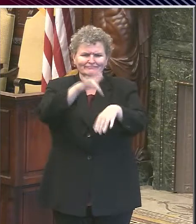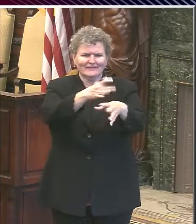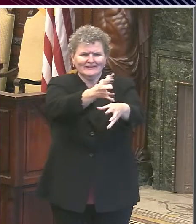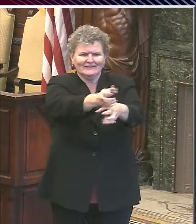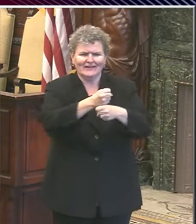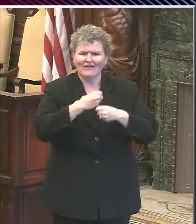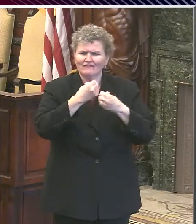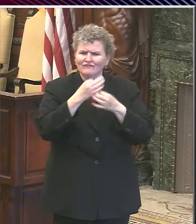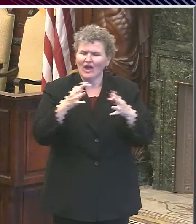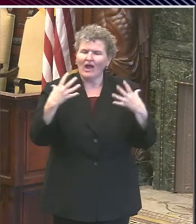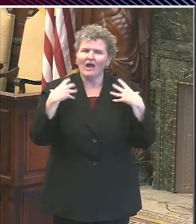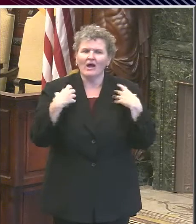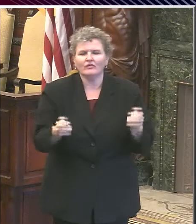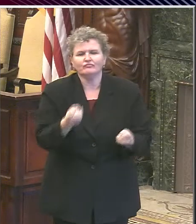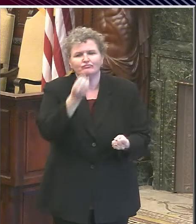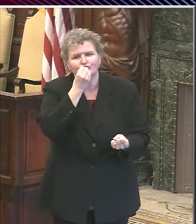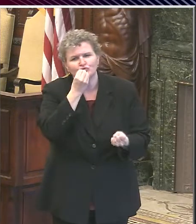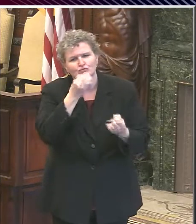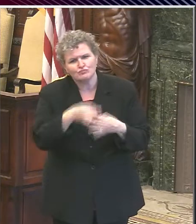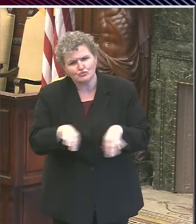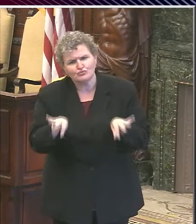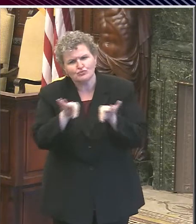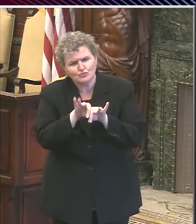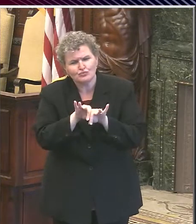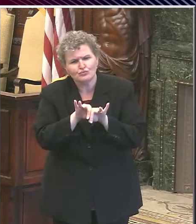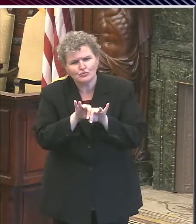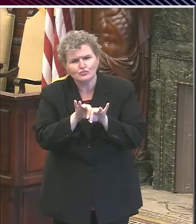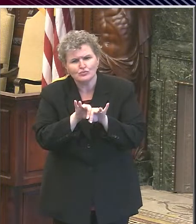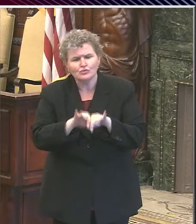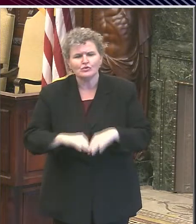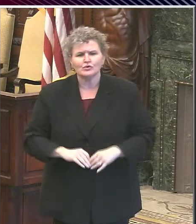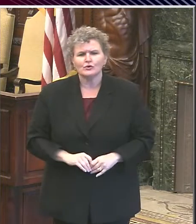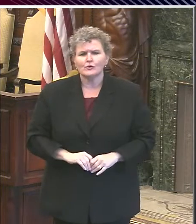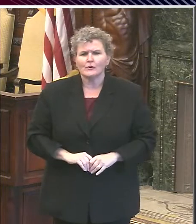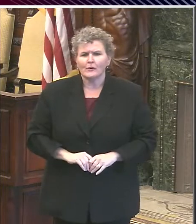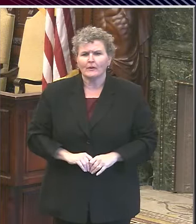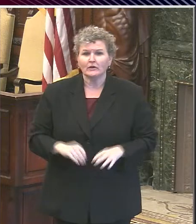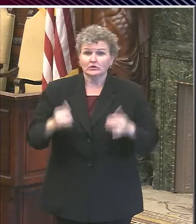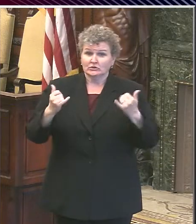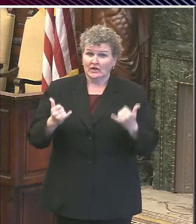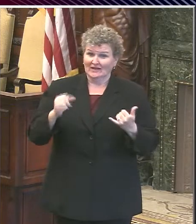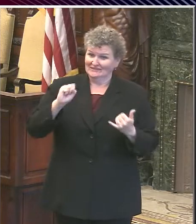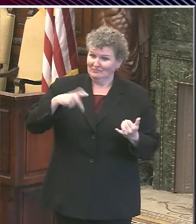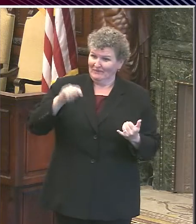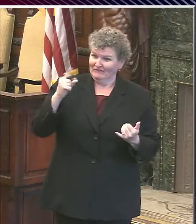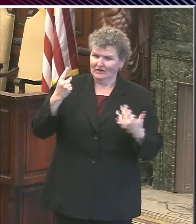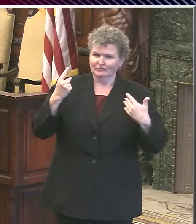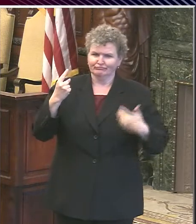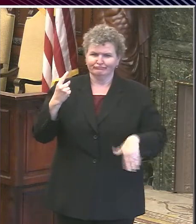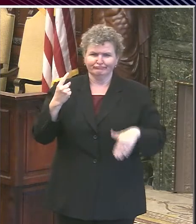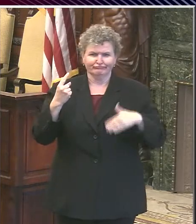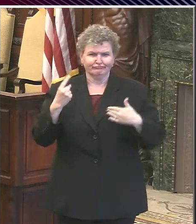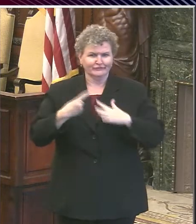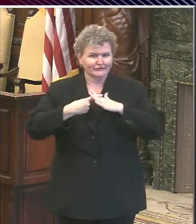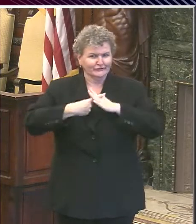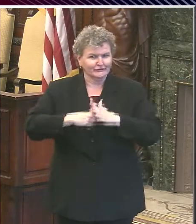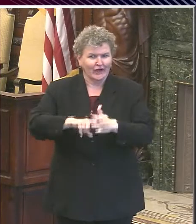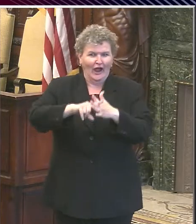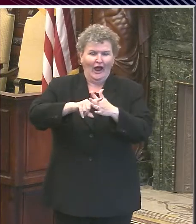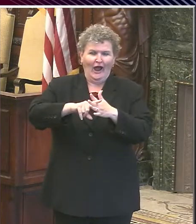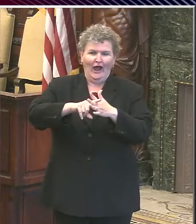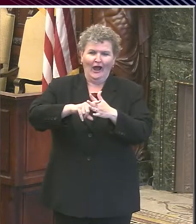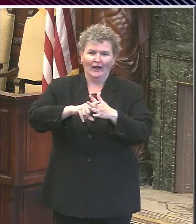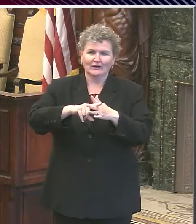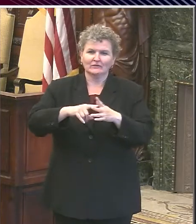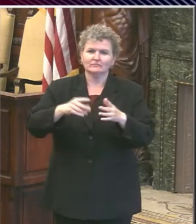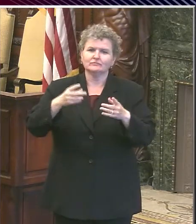continue their studies this fall. Today, September 1st, brings the start of Suicide Prevention Month. This month is of added